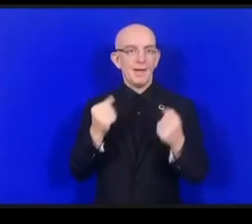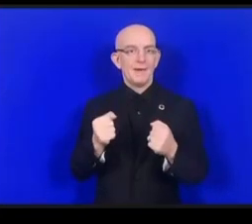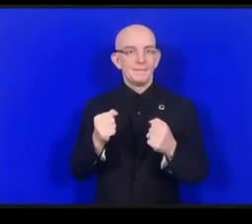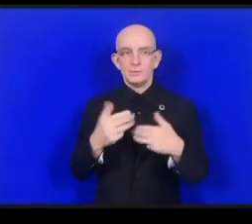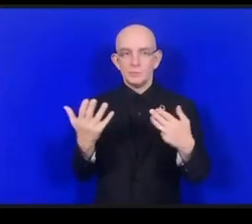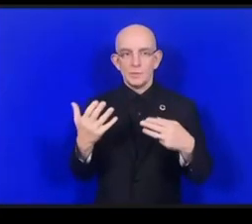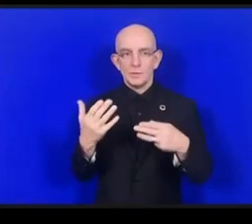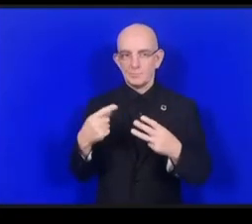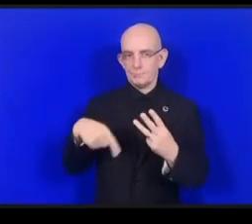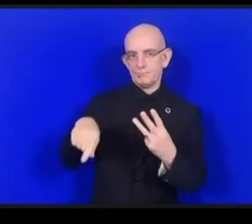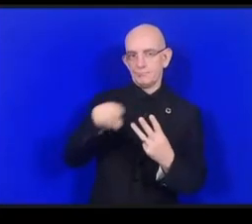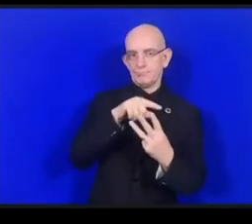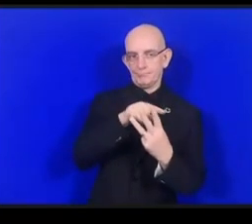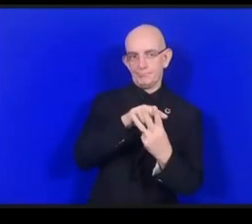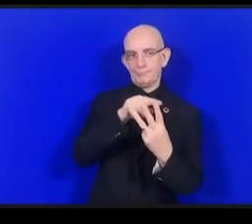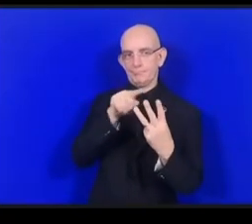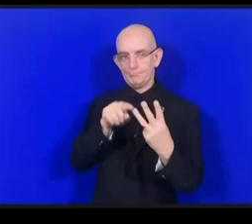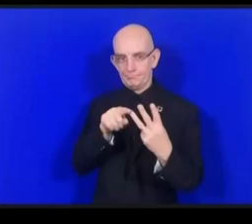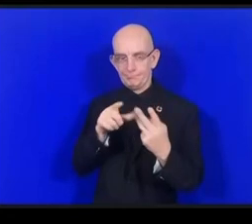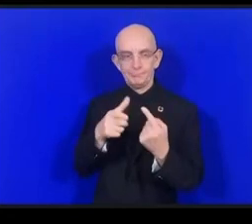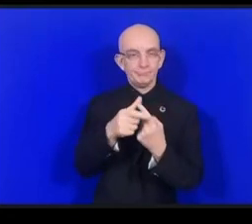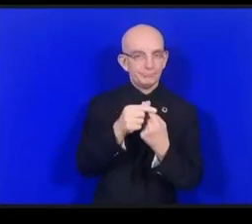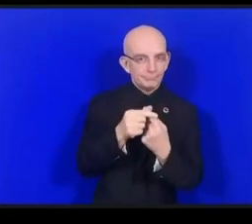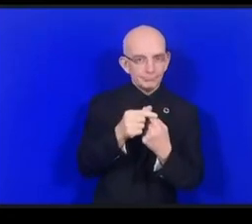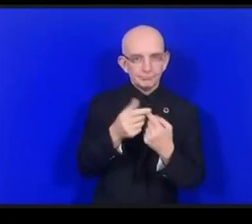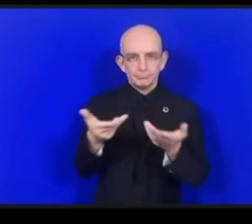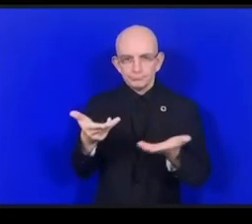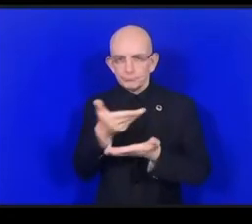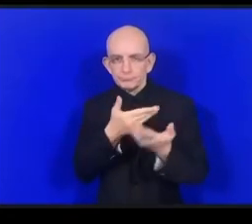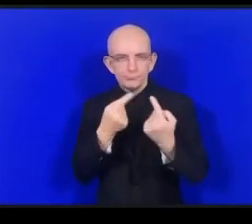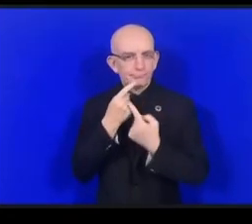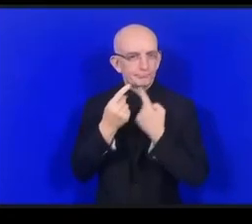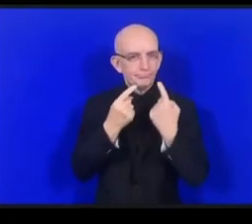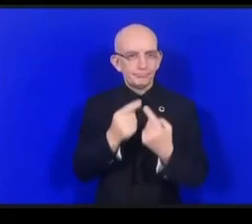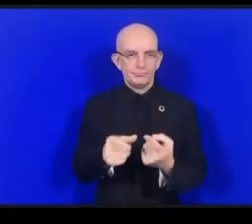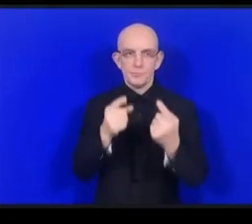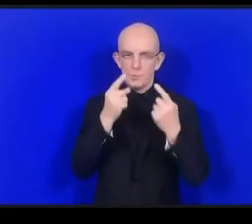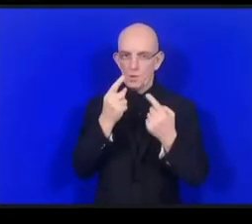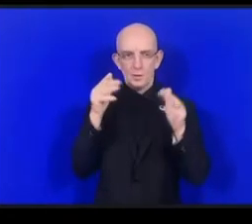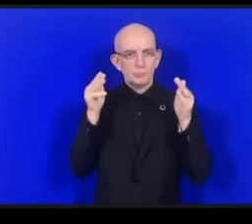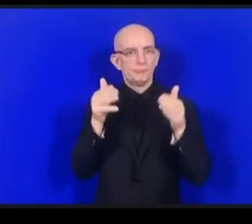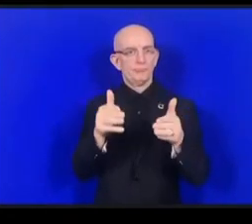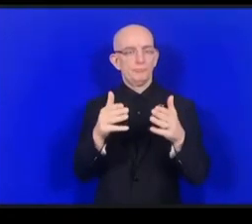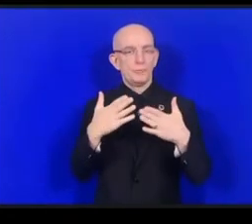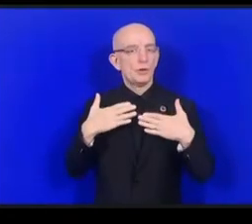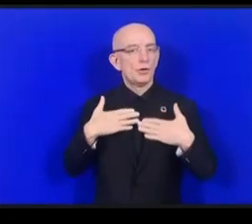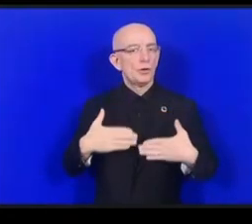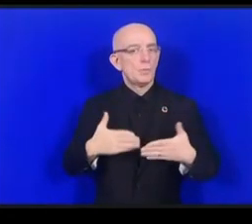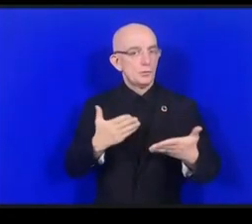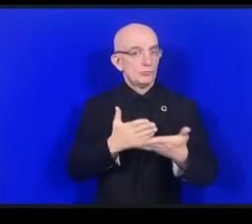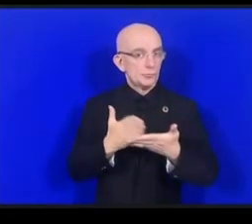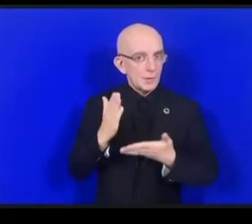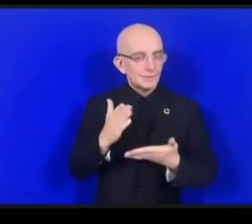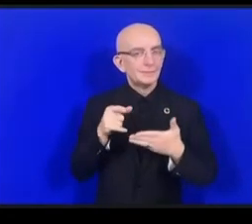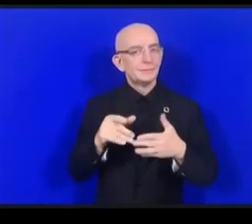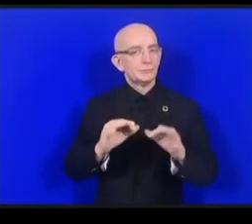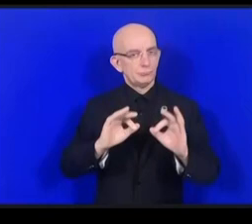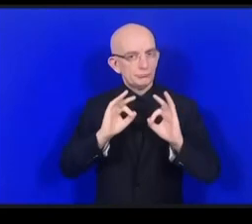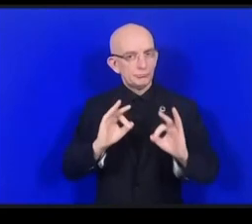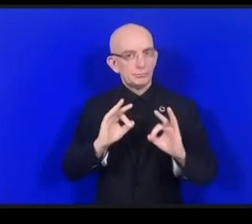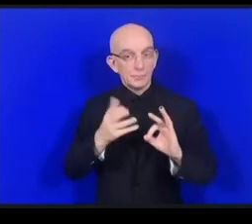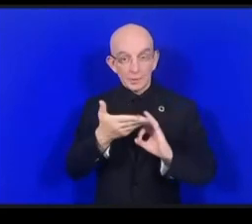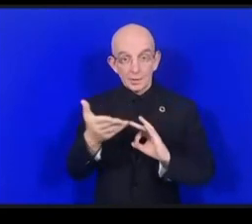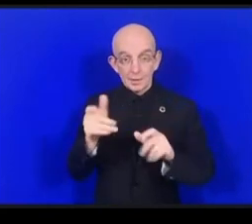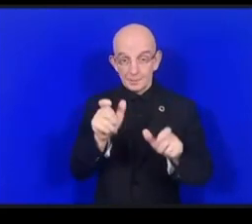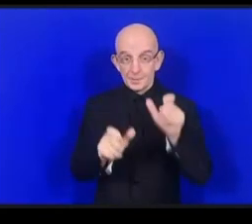ensure that people can enjoy and exercise their rights appropriately, also in the digital environment. And to be clear